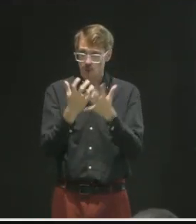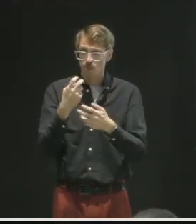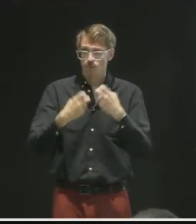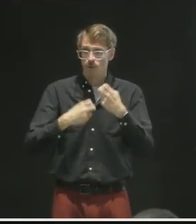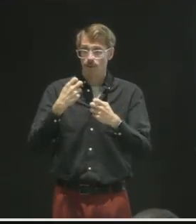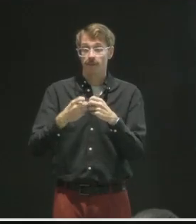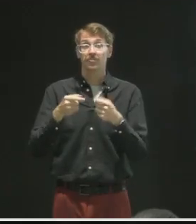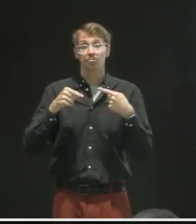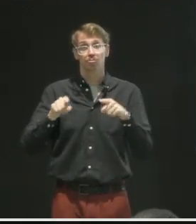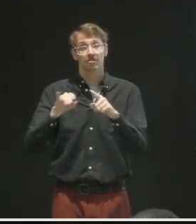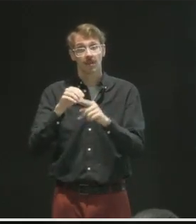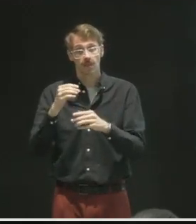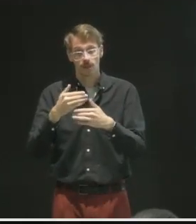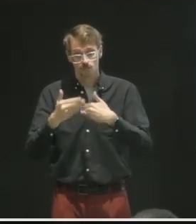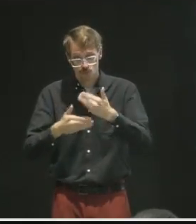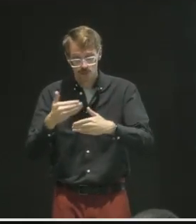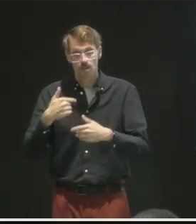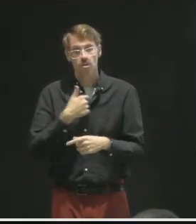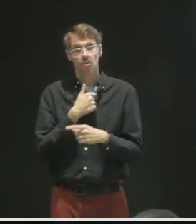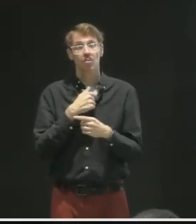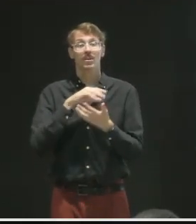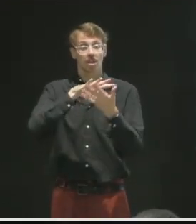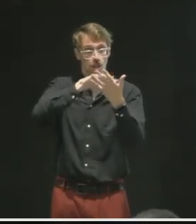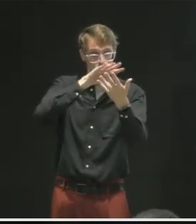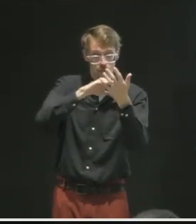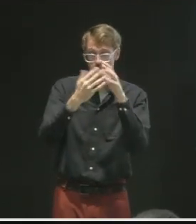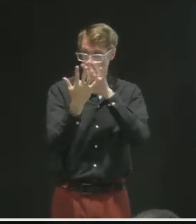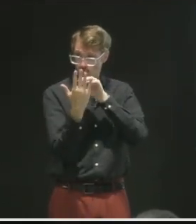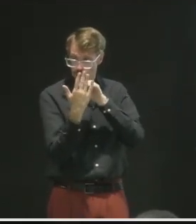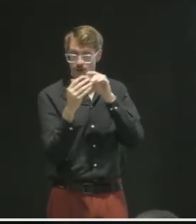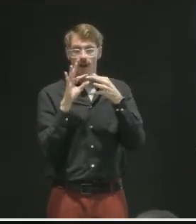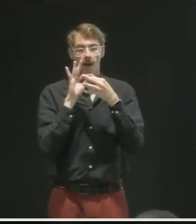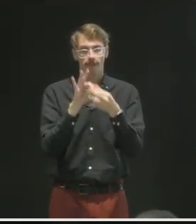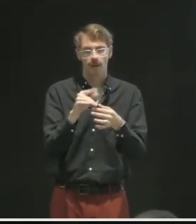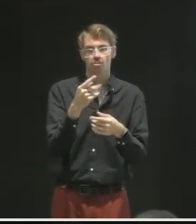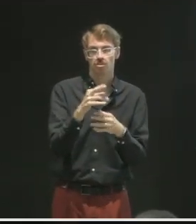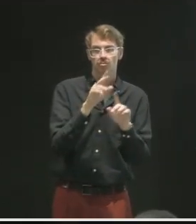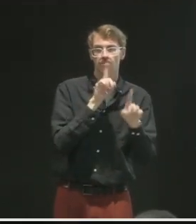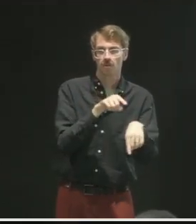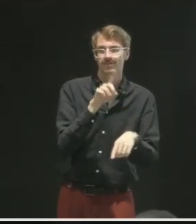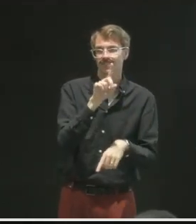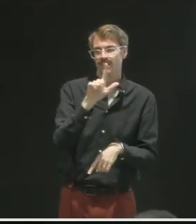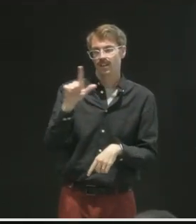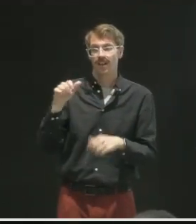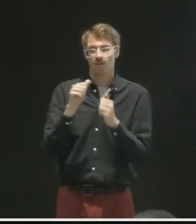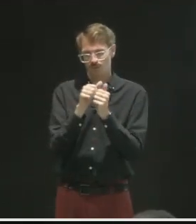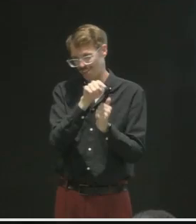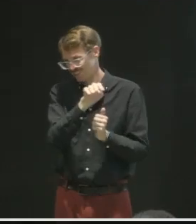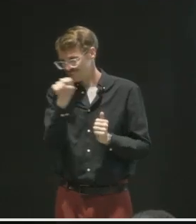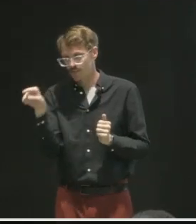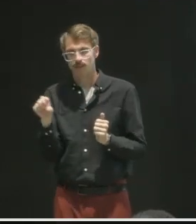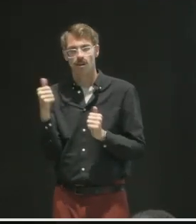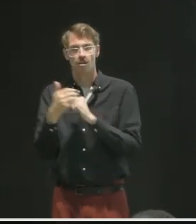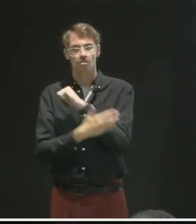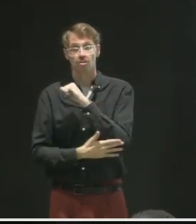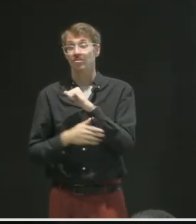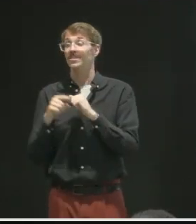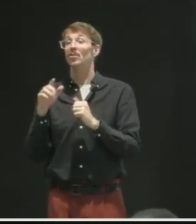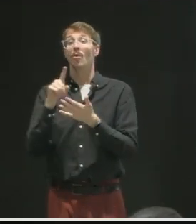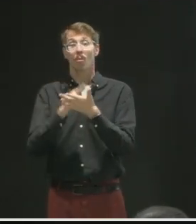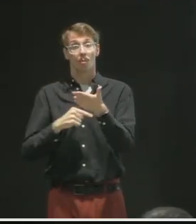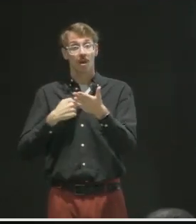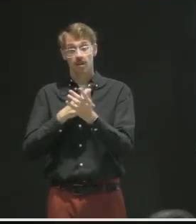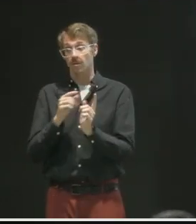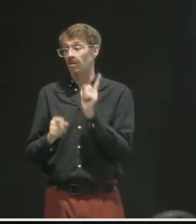the process, we mutually learn about gender-responsive DLL with other countries, and these insights have been applied back